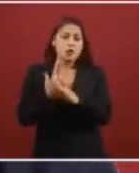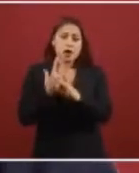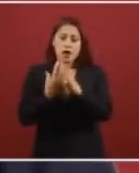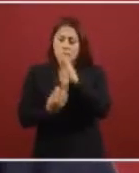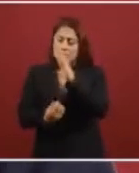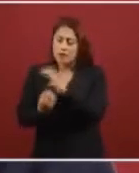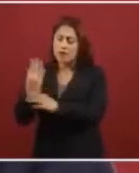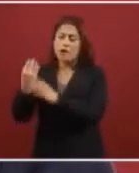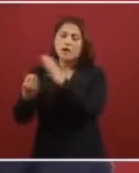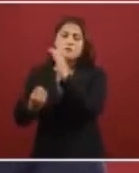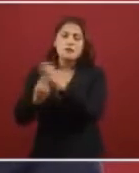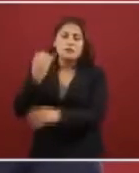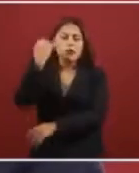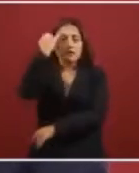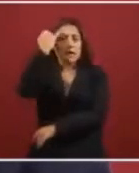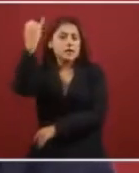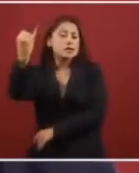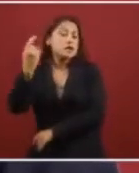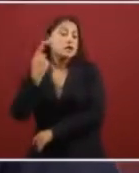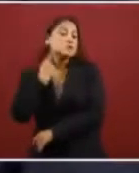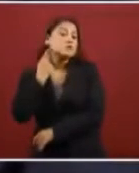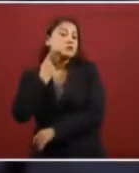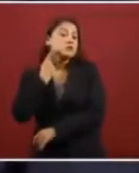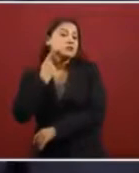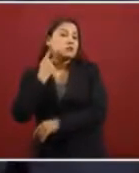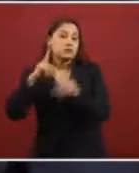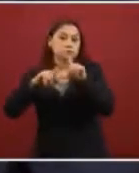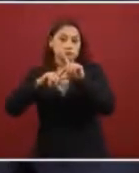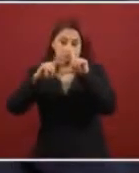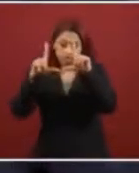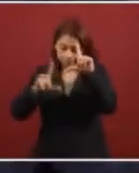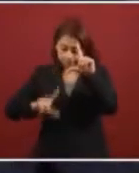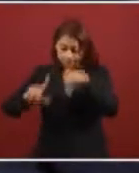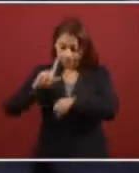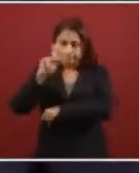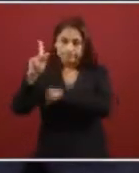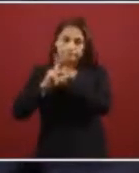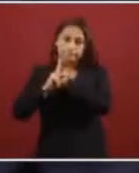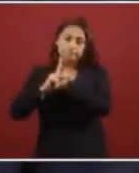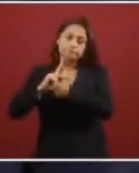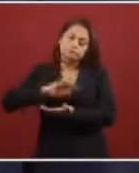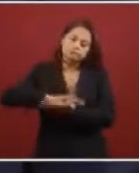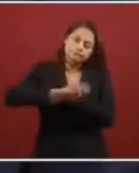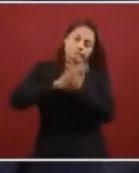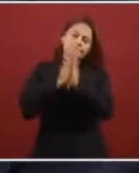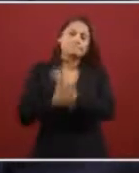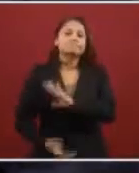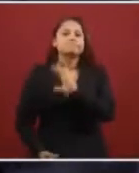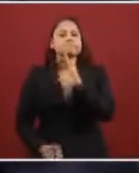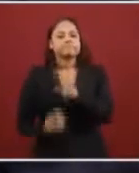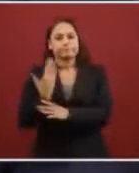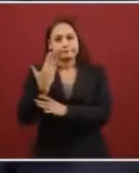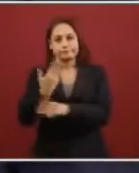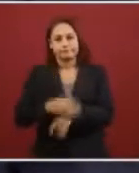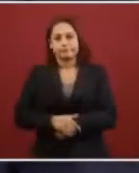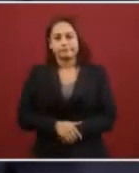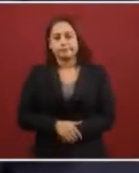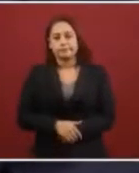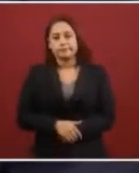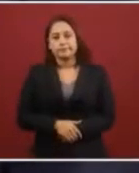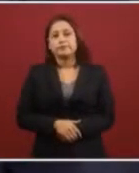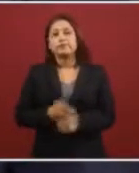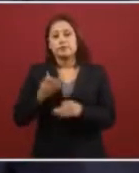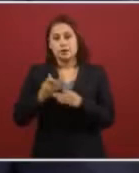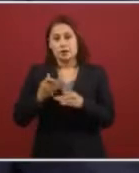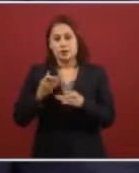new politics para la patria nueva. For the new patriot. Vamos muy bien en we are